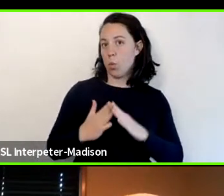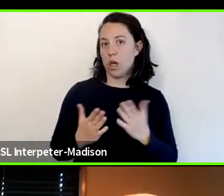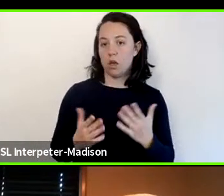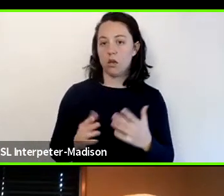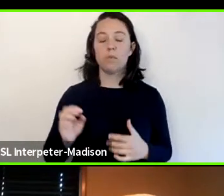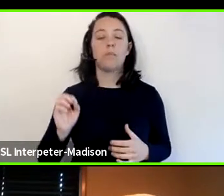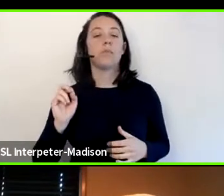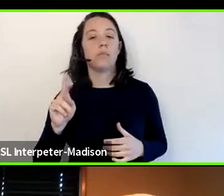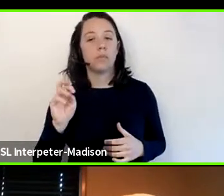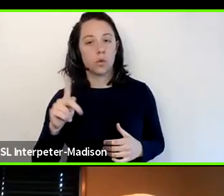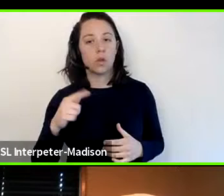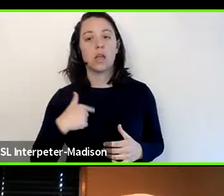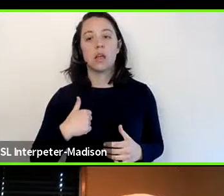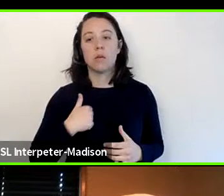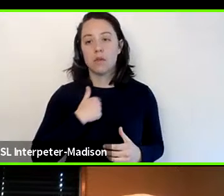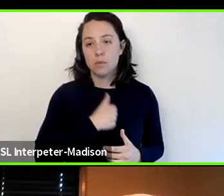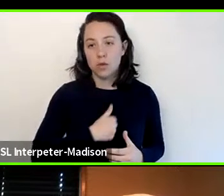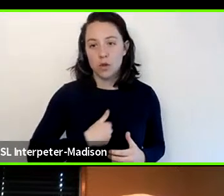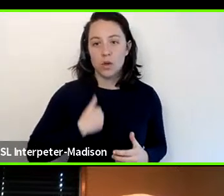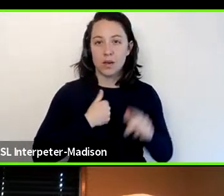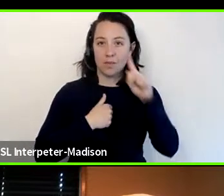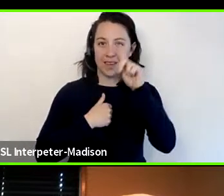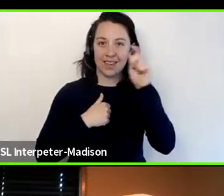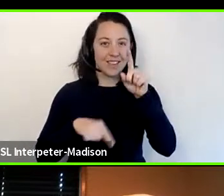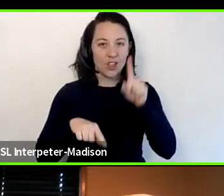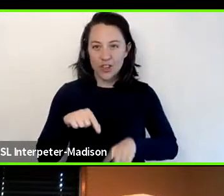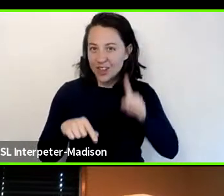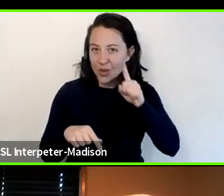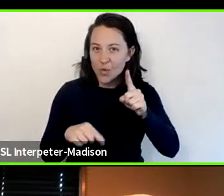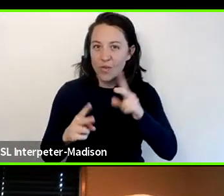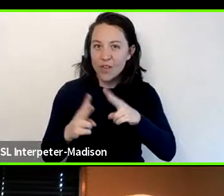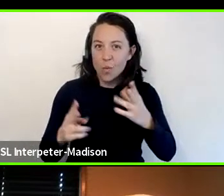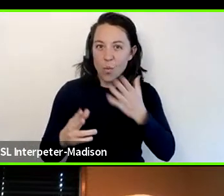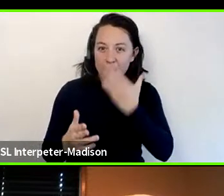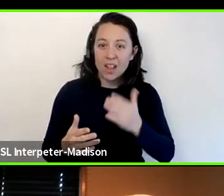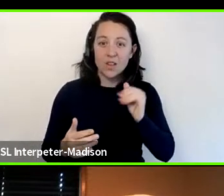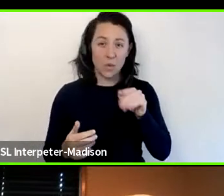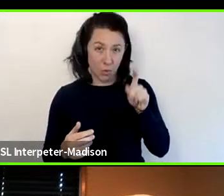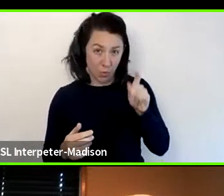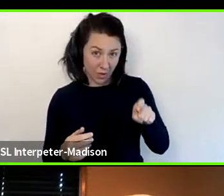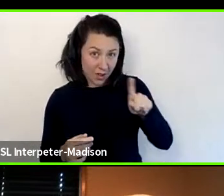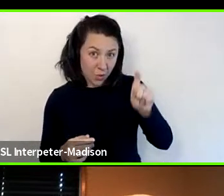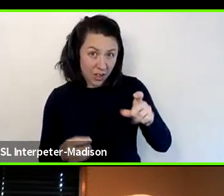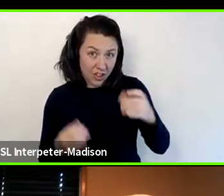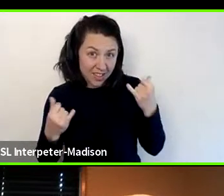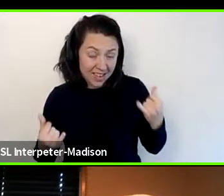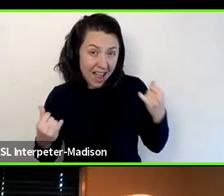I'm very sorry. Because I couldn't hear you very well. So you need the questions now, is that correct?